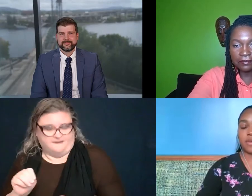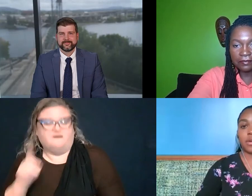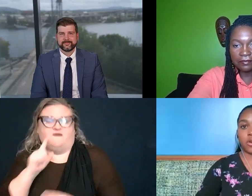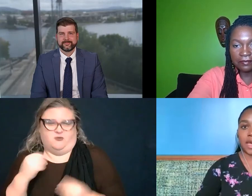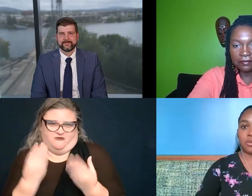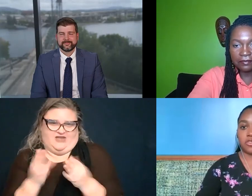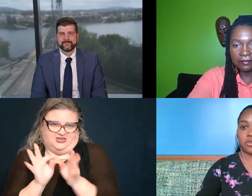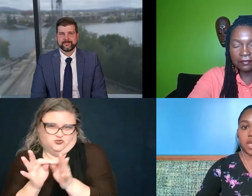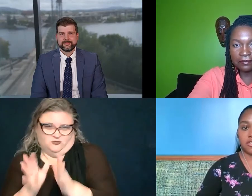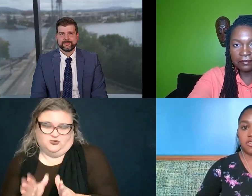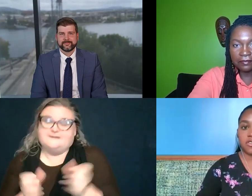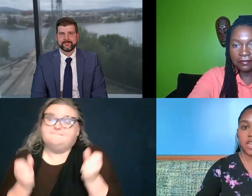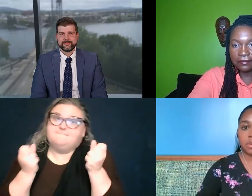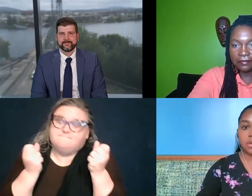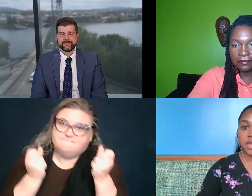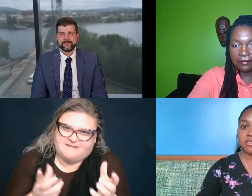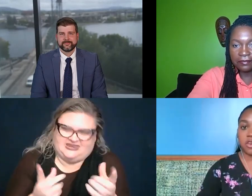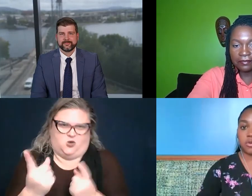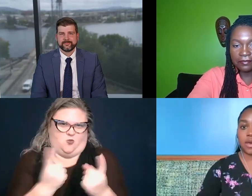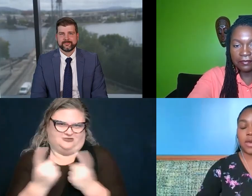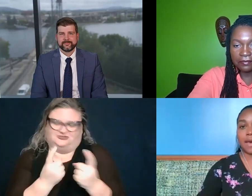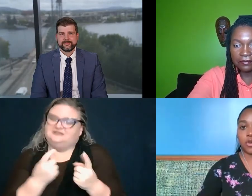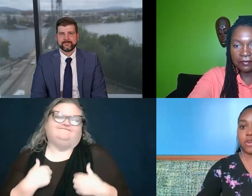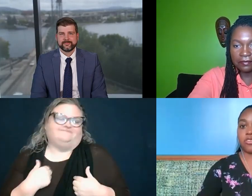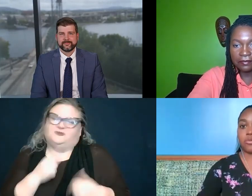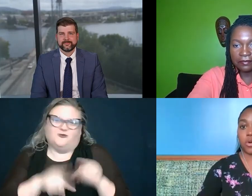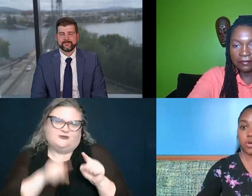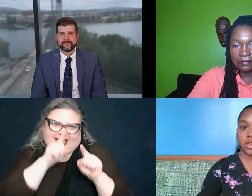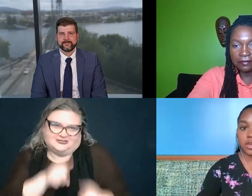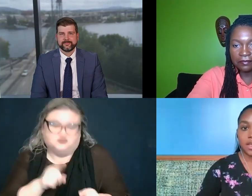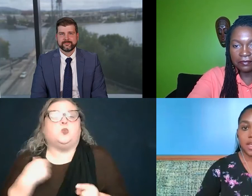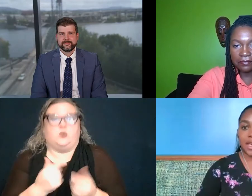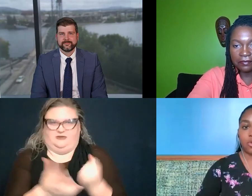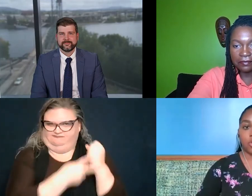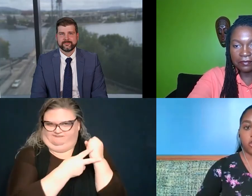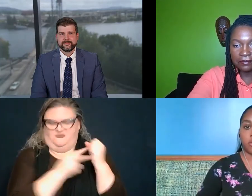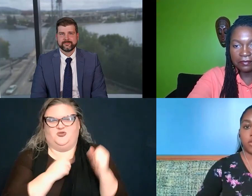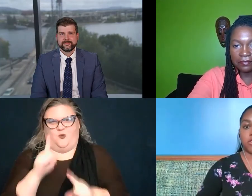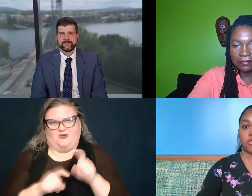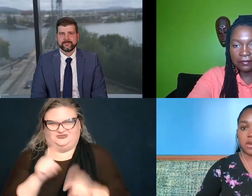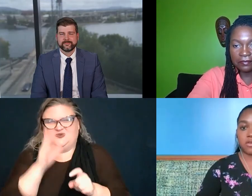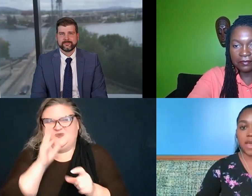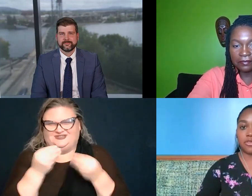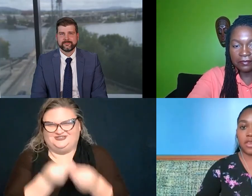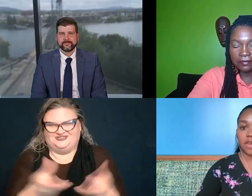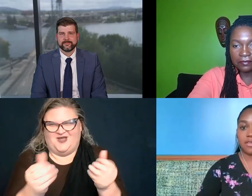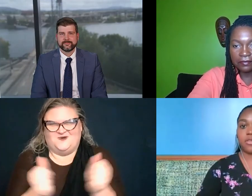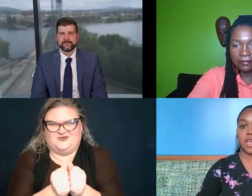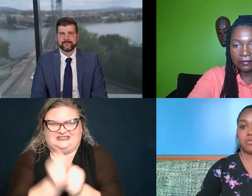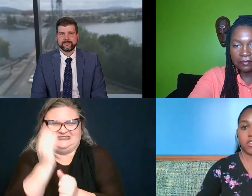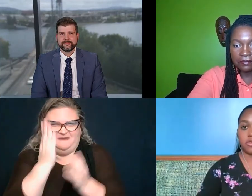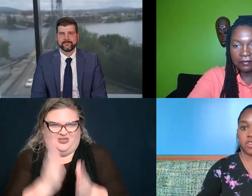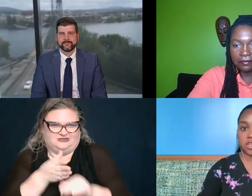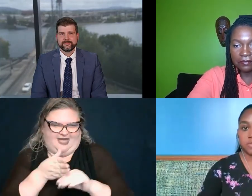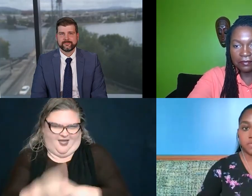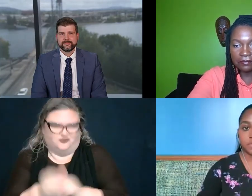questions that we weren't able to get to today, but please know that we have your questions recorded and we'll share them with our speakers after the event so they